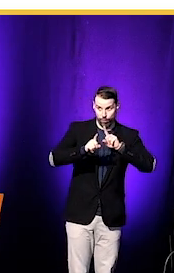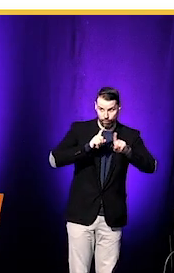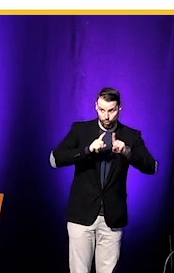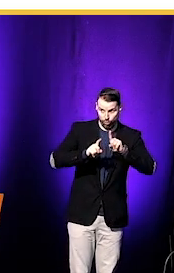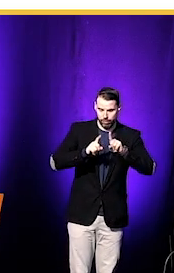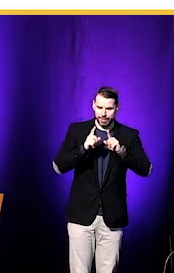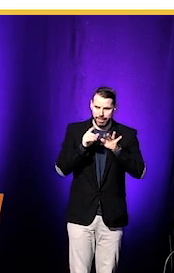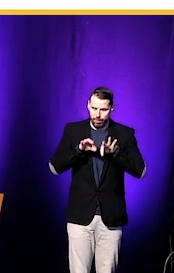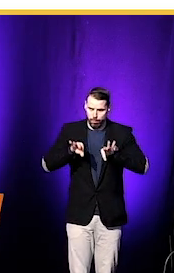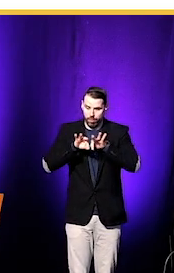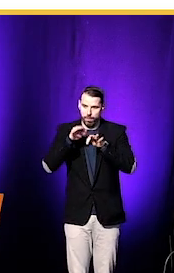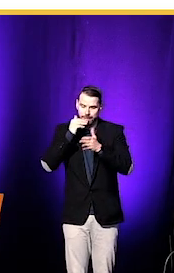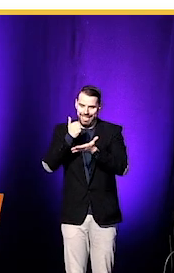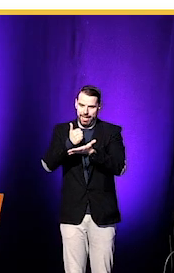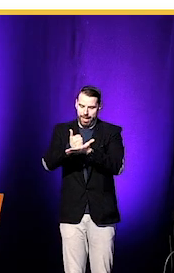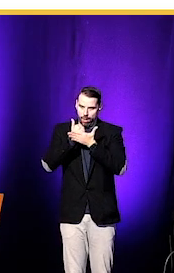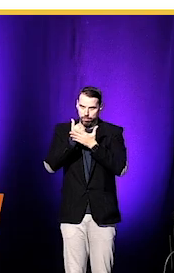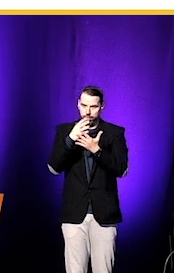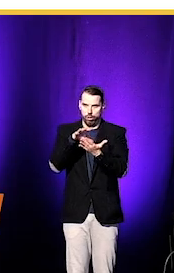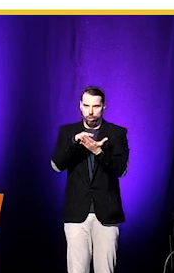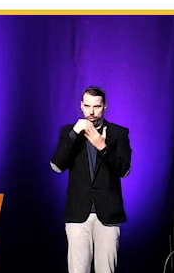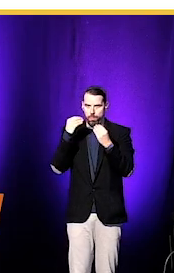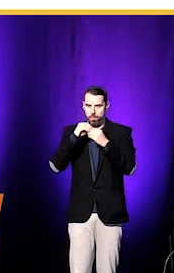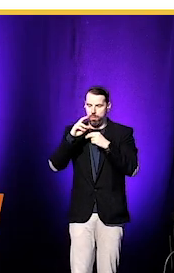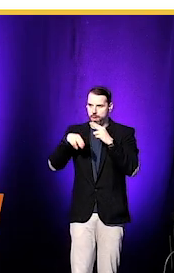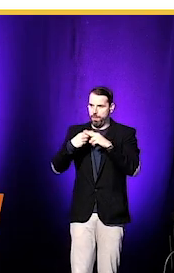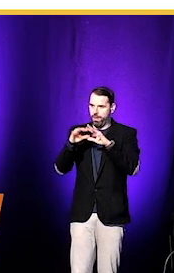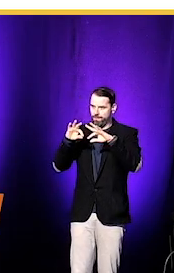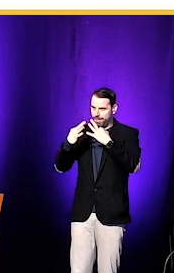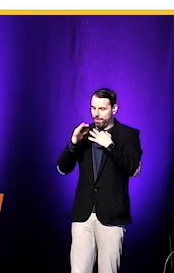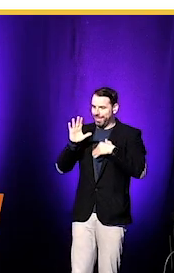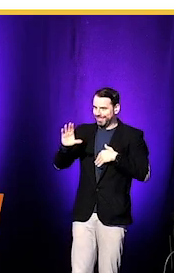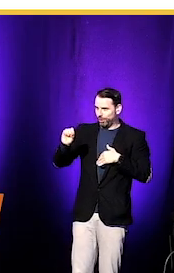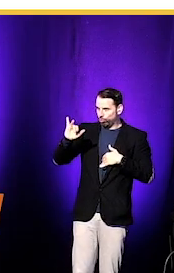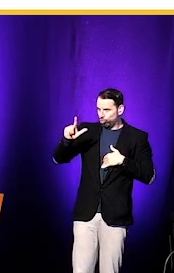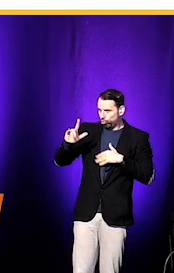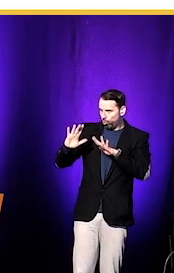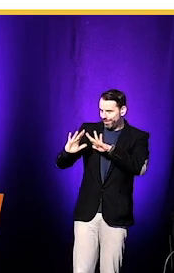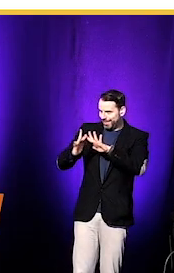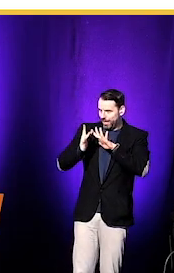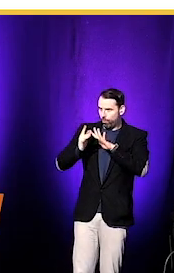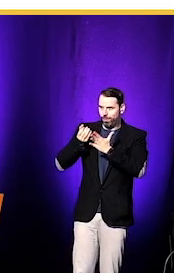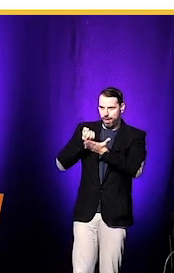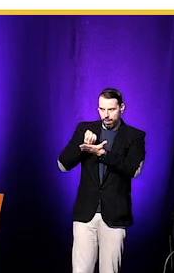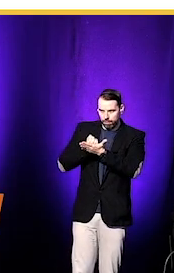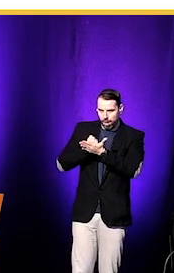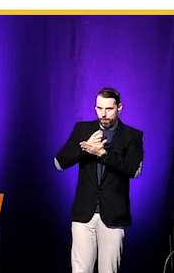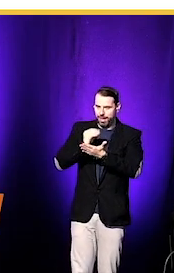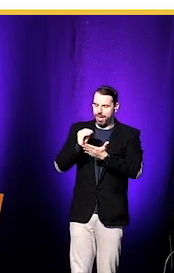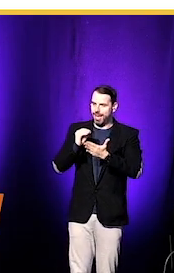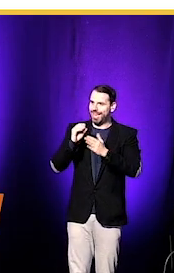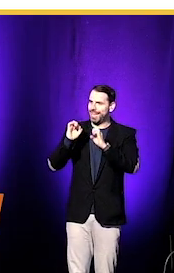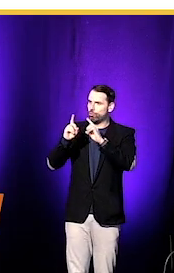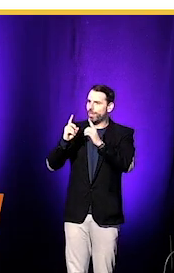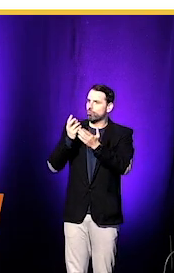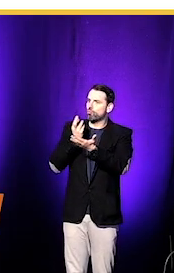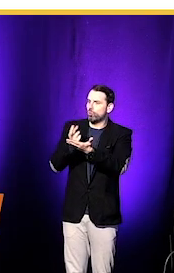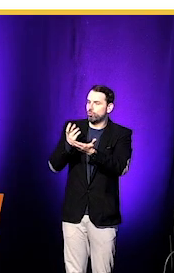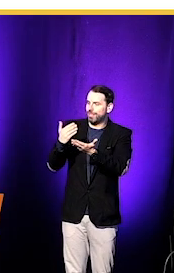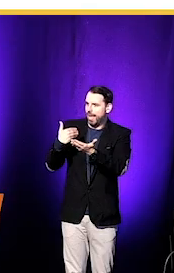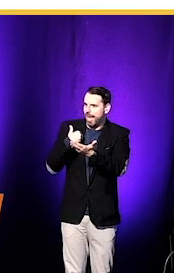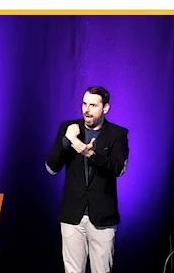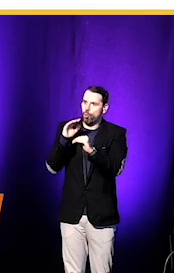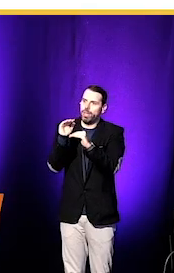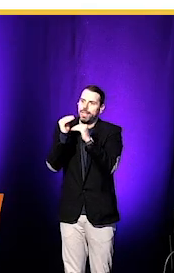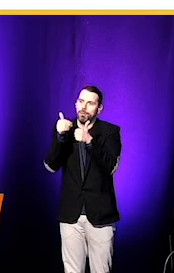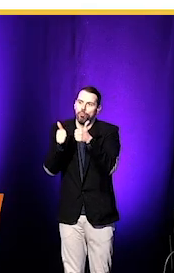also learned about families, social networks, economic, social, and educational resources and constraints. Capturing